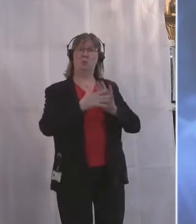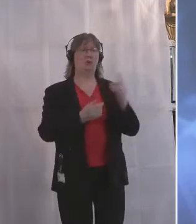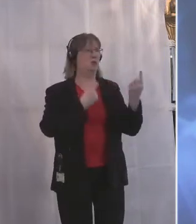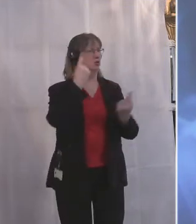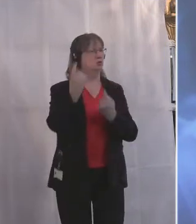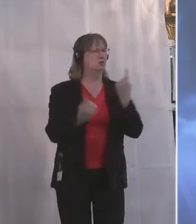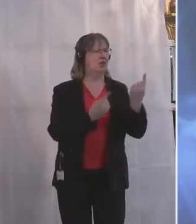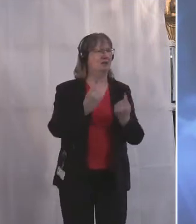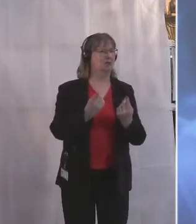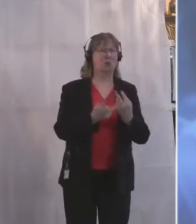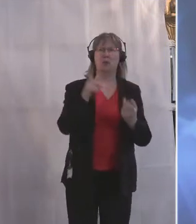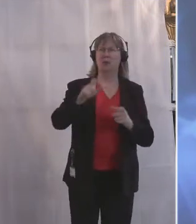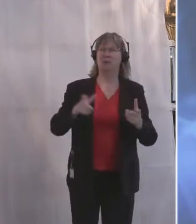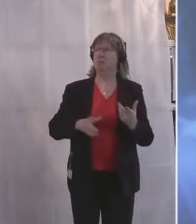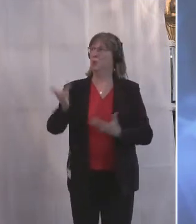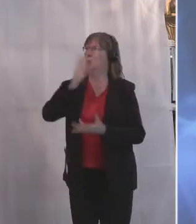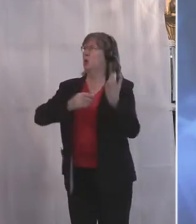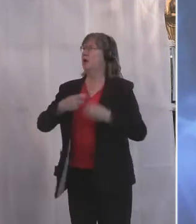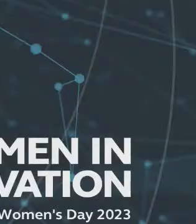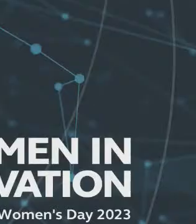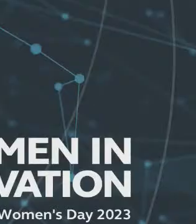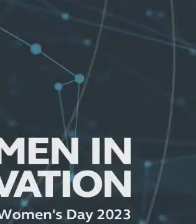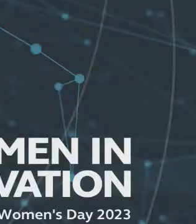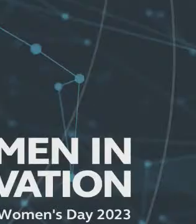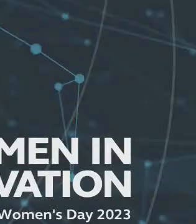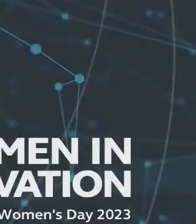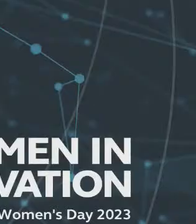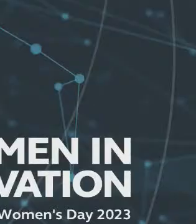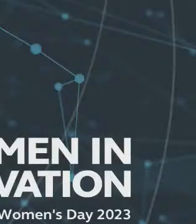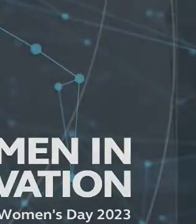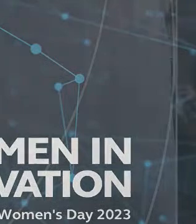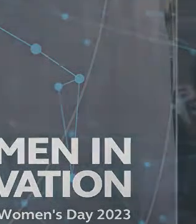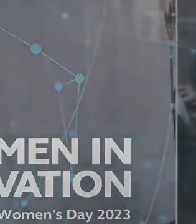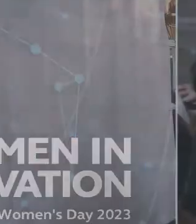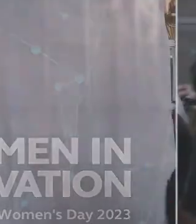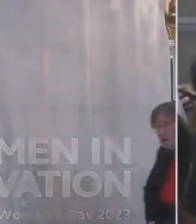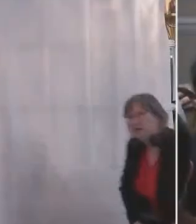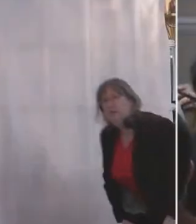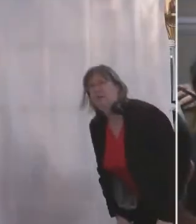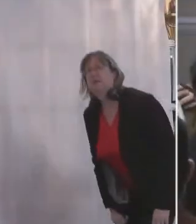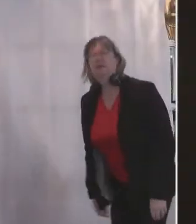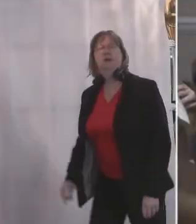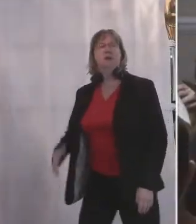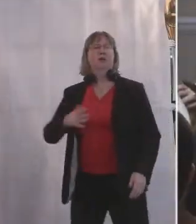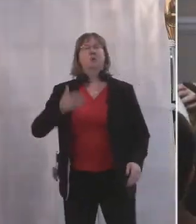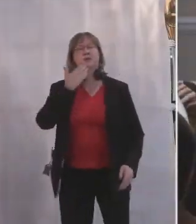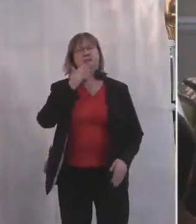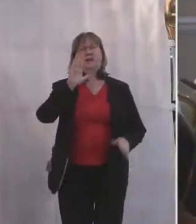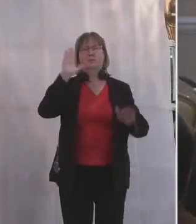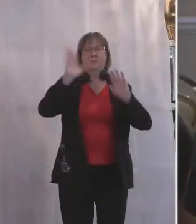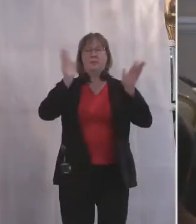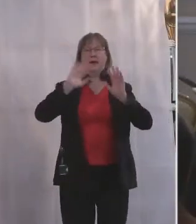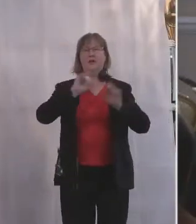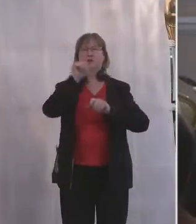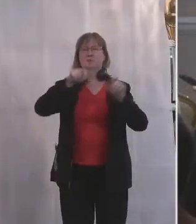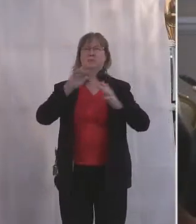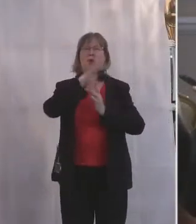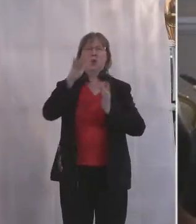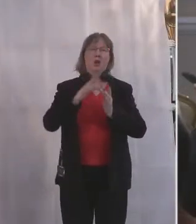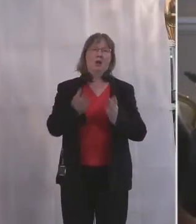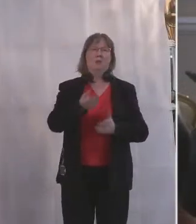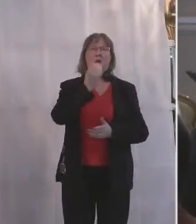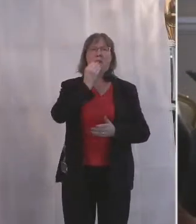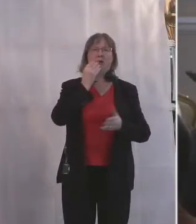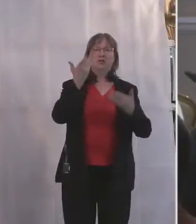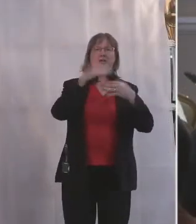inspire, to be able to, give the future generation. Now, we need to say goodbye to everybody online. We've got lunch and